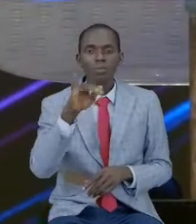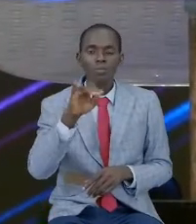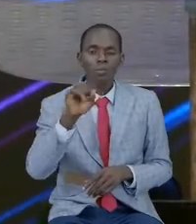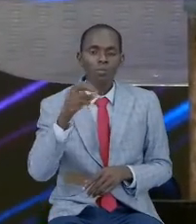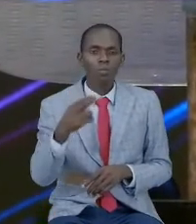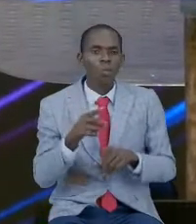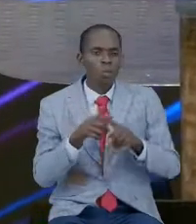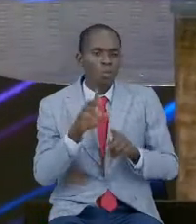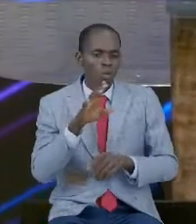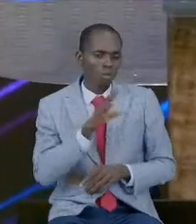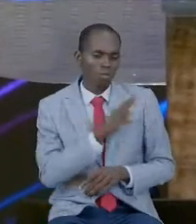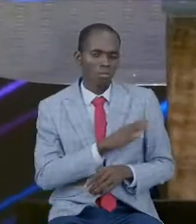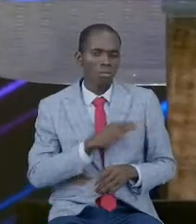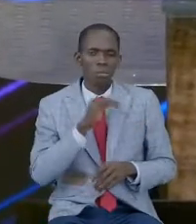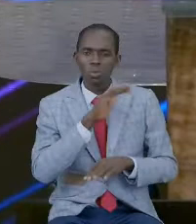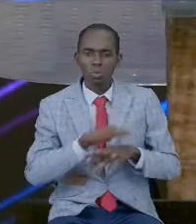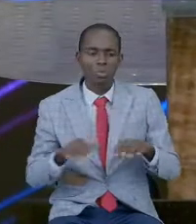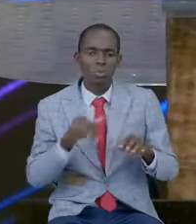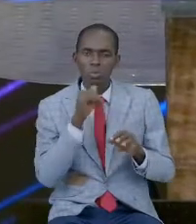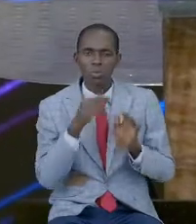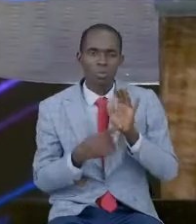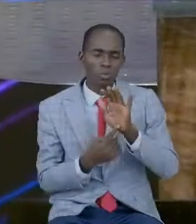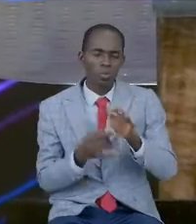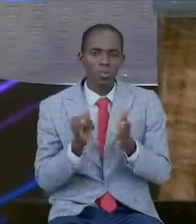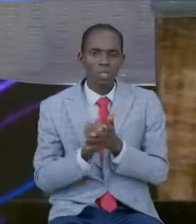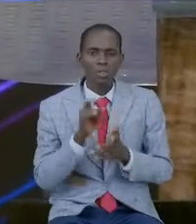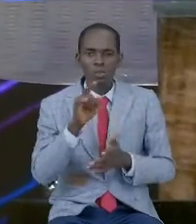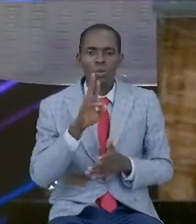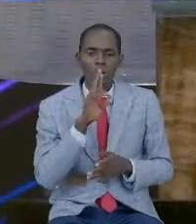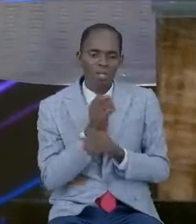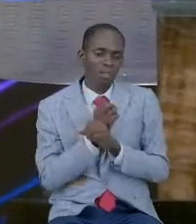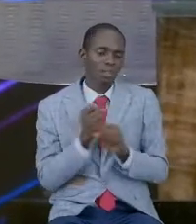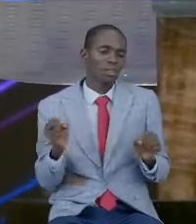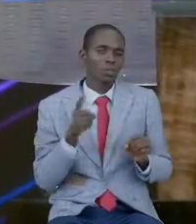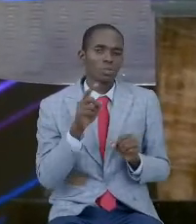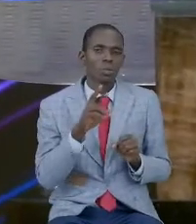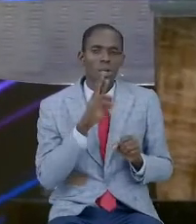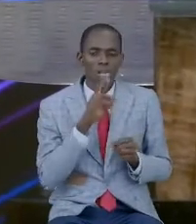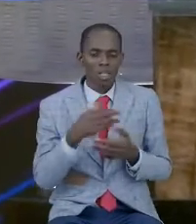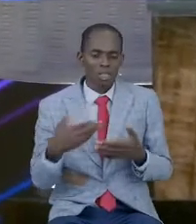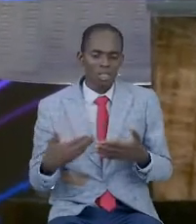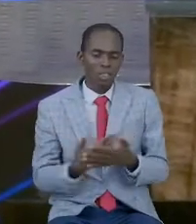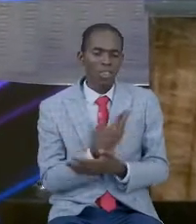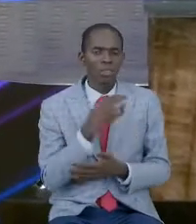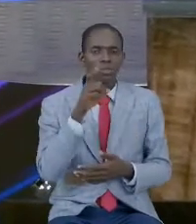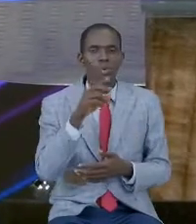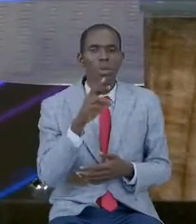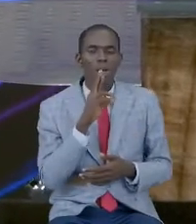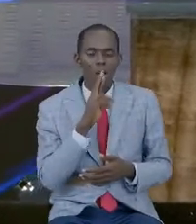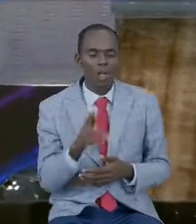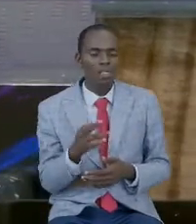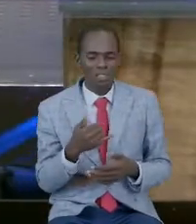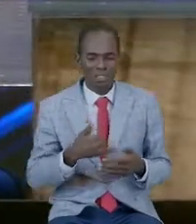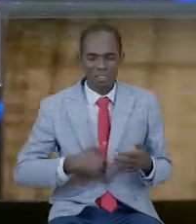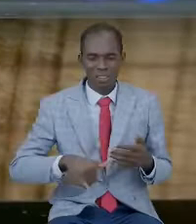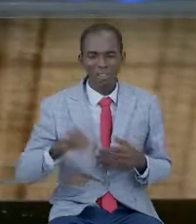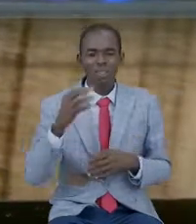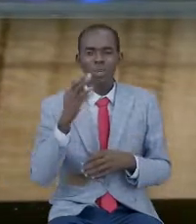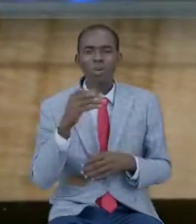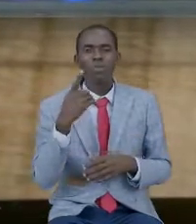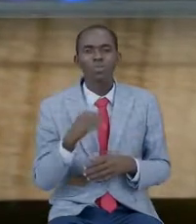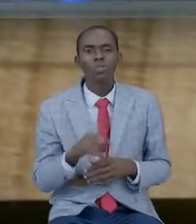show that you are born again, that you are renewed. You are still of the flesh. You